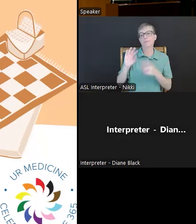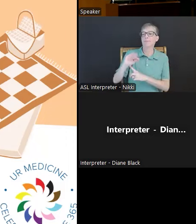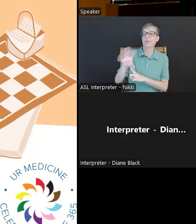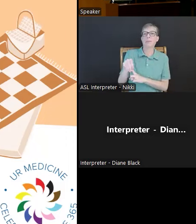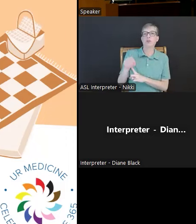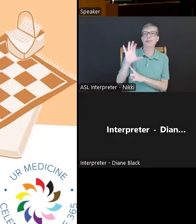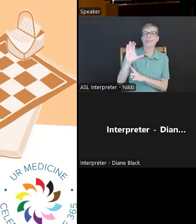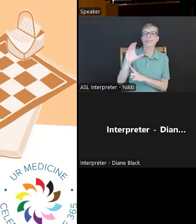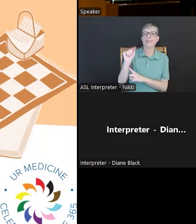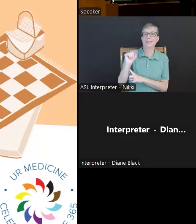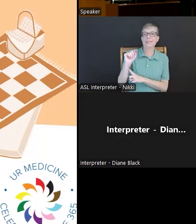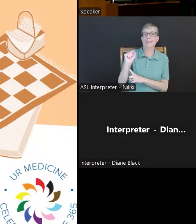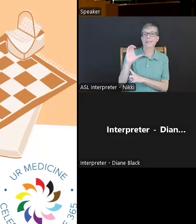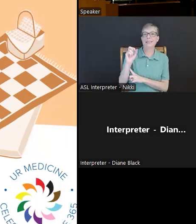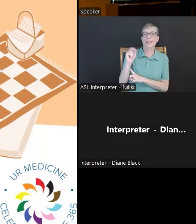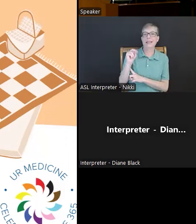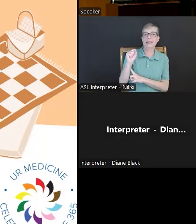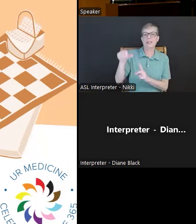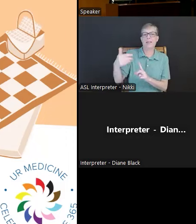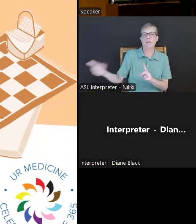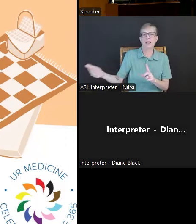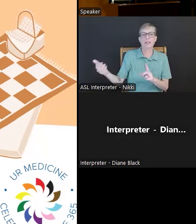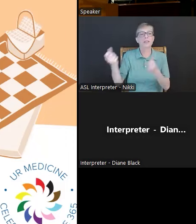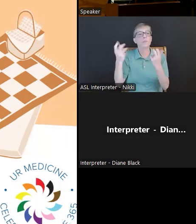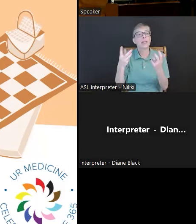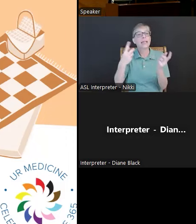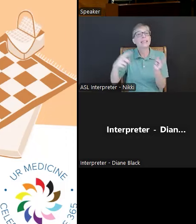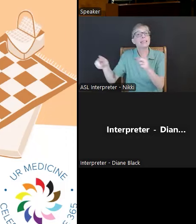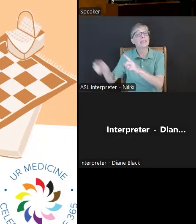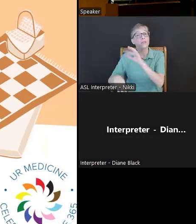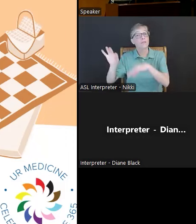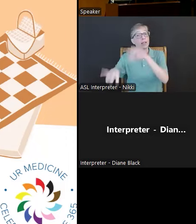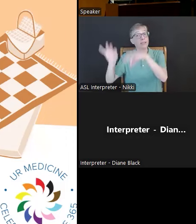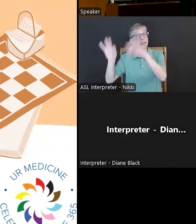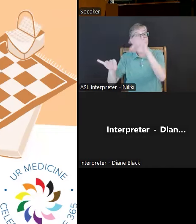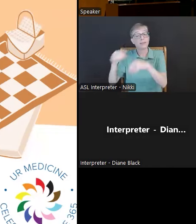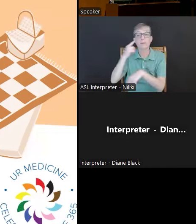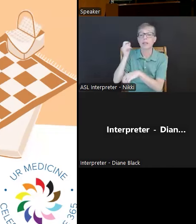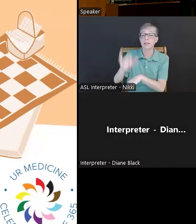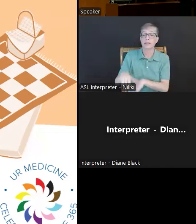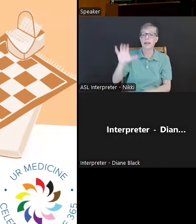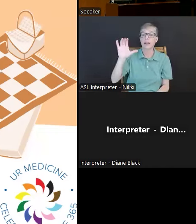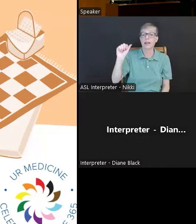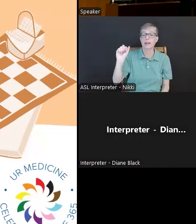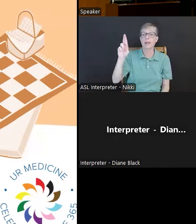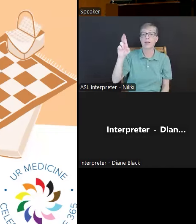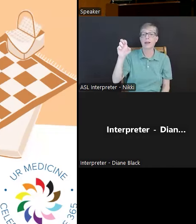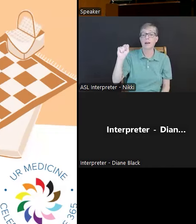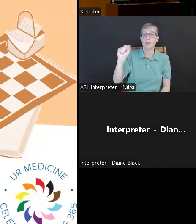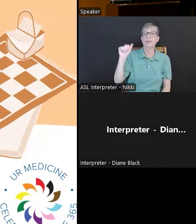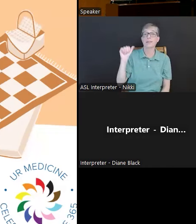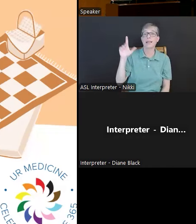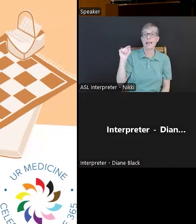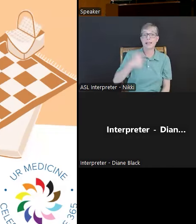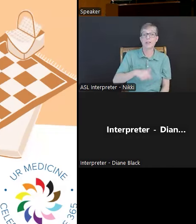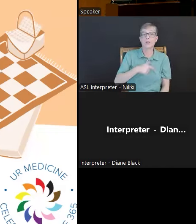there's lots of incidental findings. And then because of that CARES Act, we get those incidental findings usually before somebody has a chance